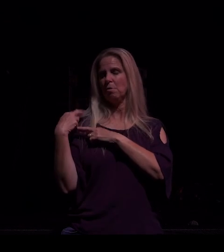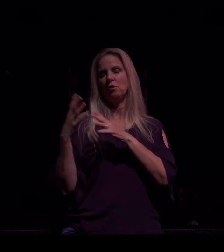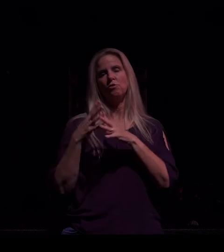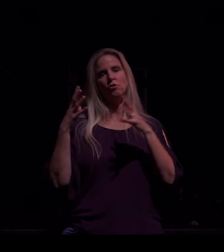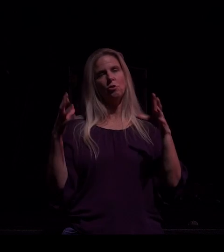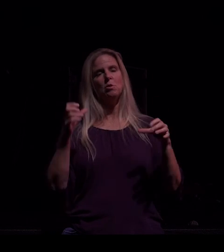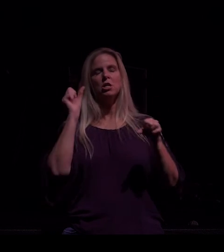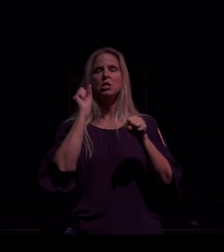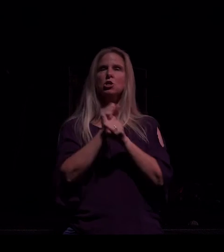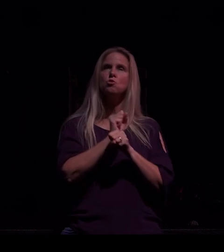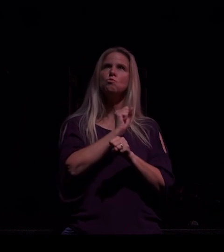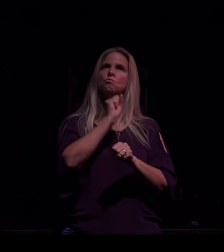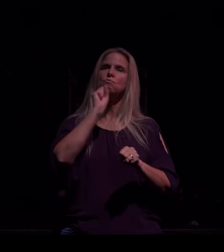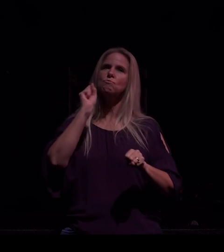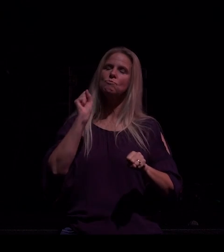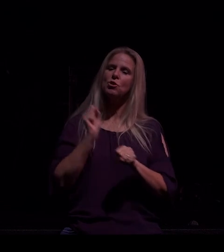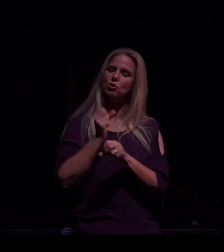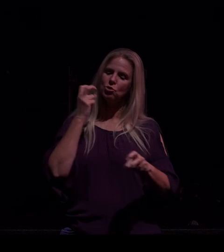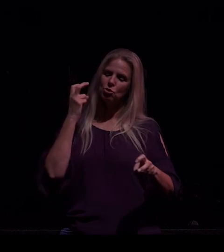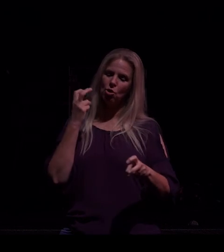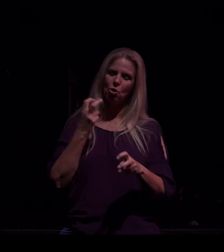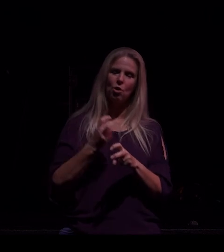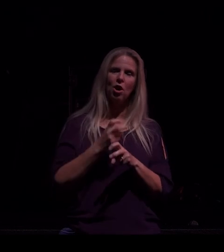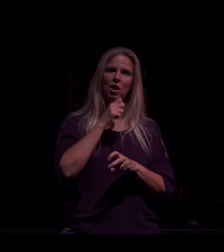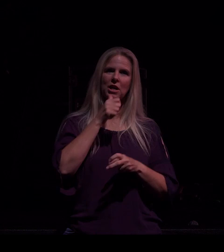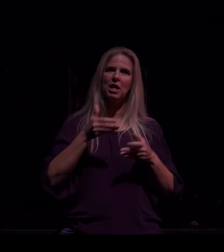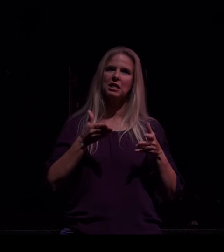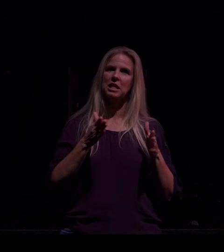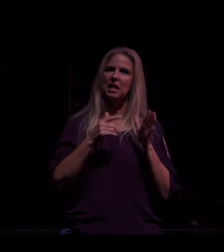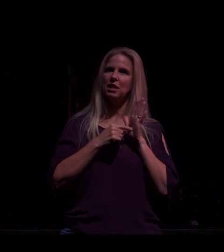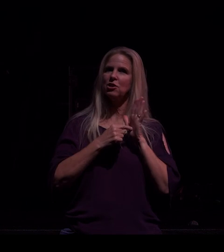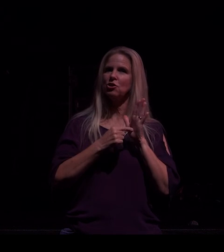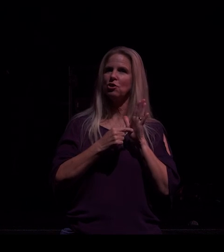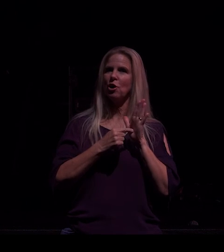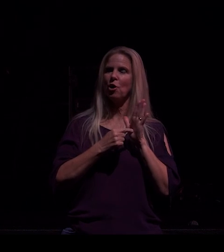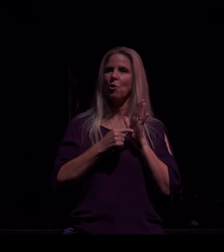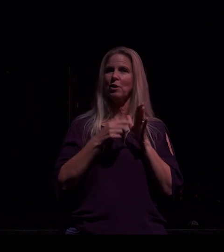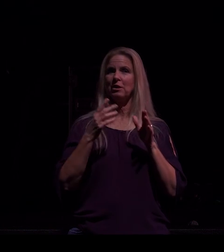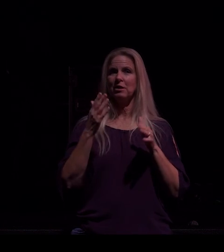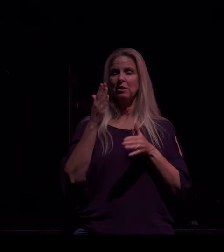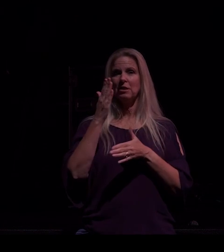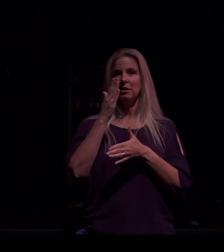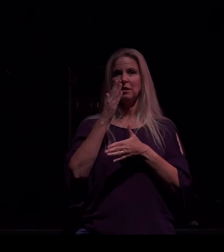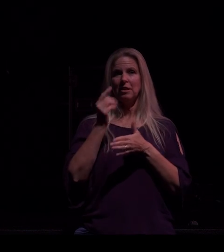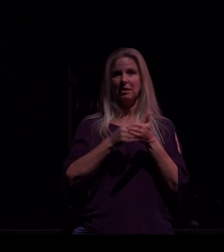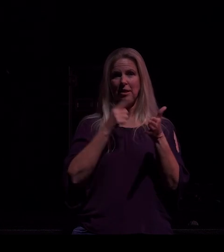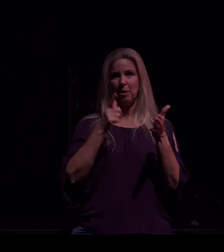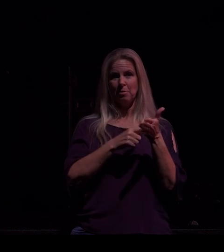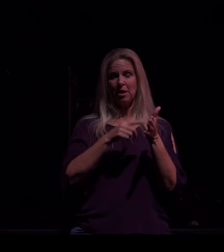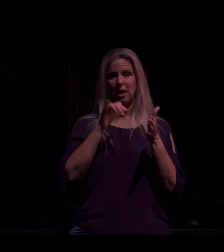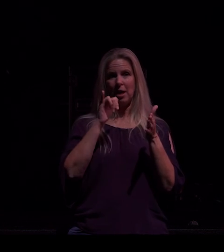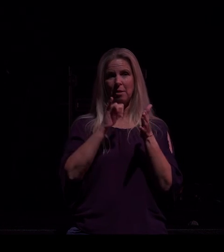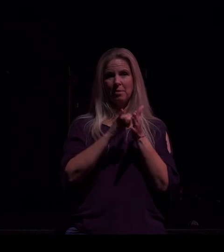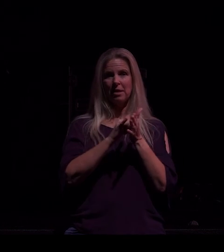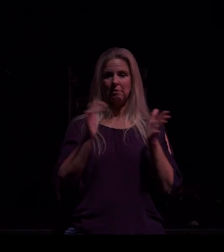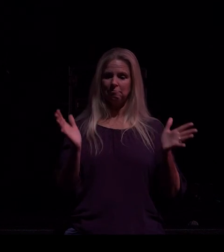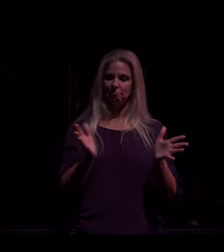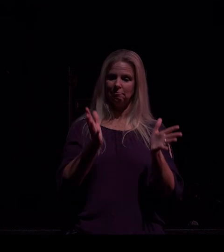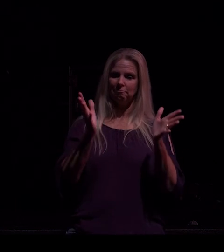you work so hard not to let it show. Some days, that resiliency and drive is your greatest